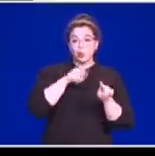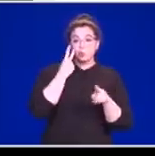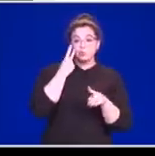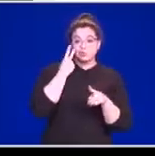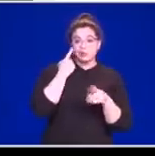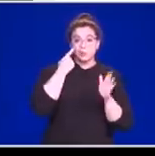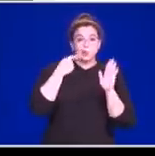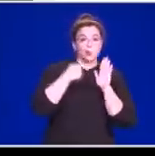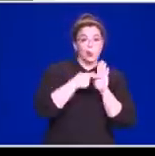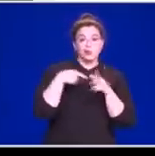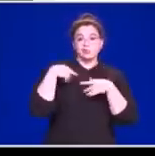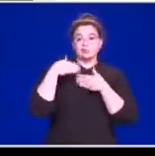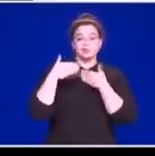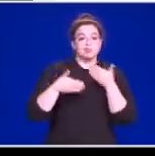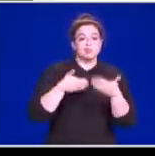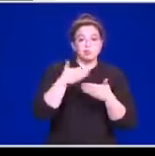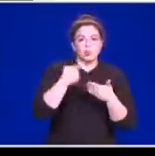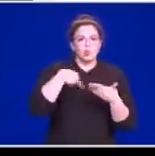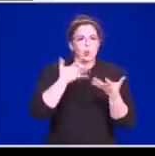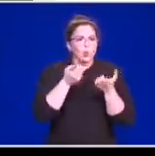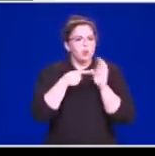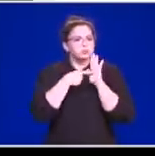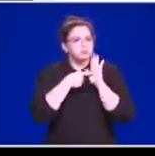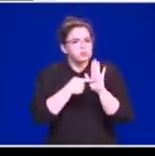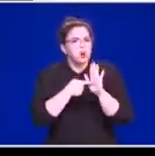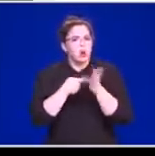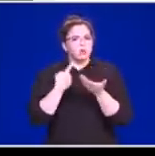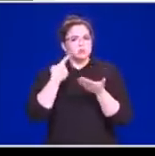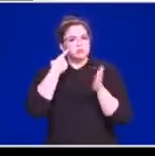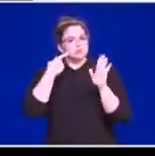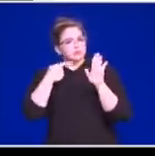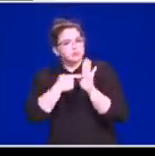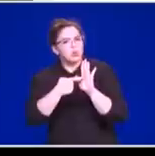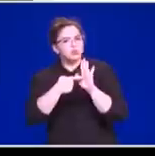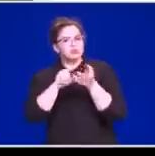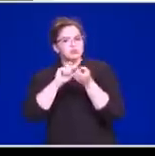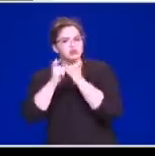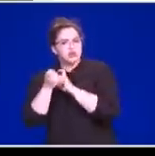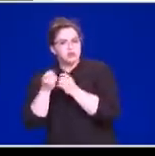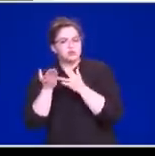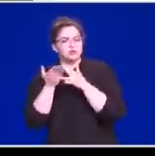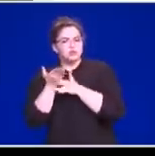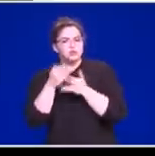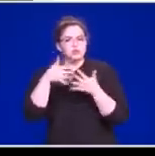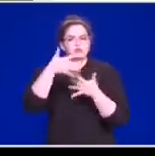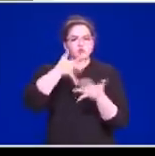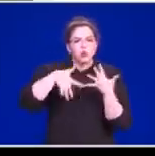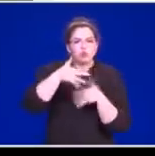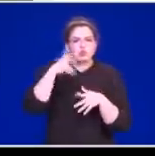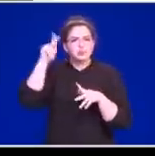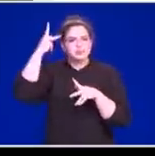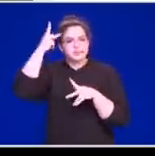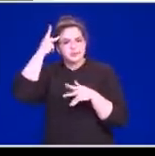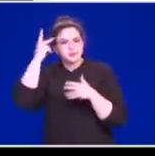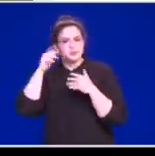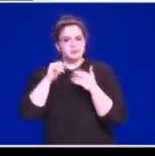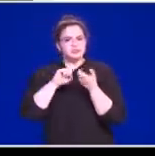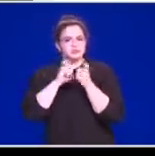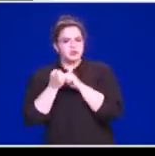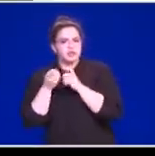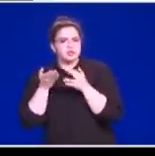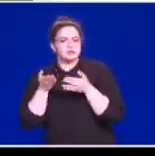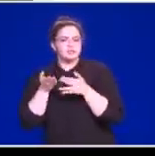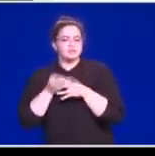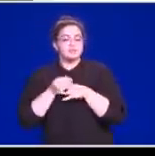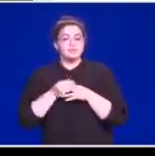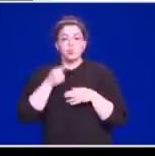see over time, we want to reflect and acknowledge the changes in both our social and political constructs in our nation's history. We'll continue